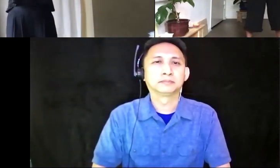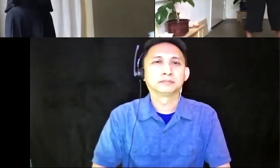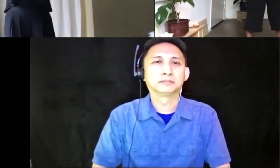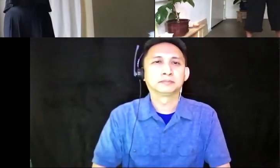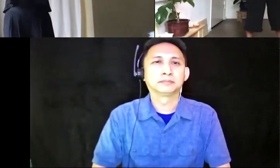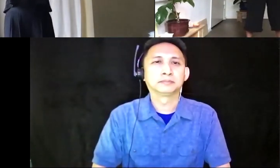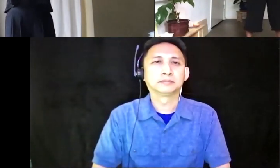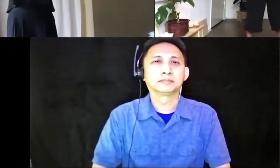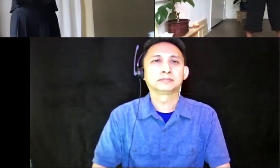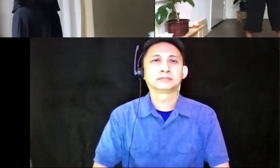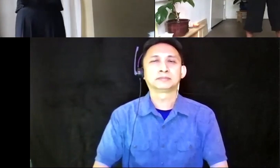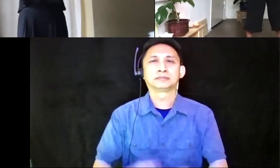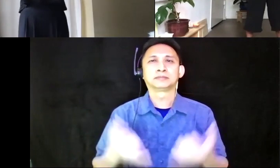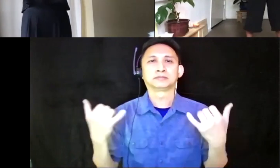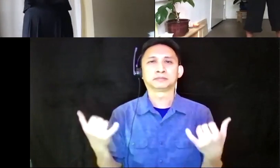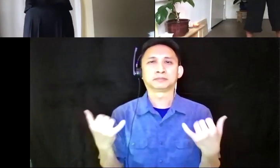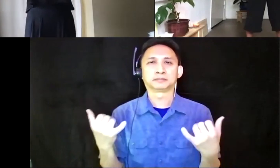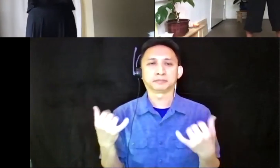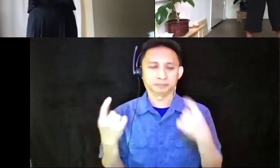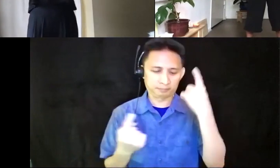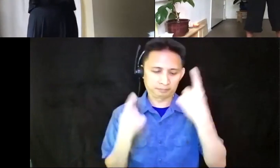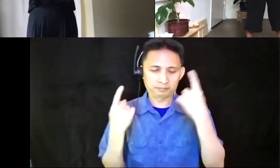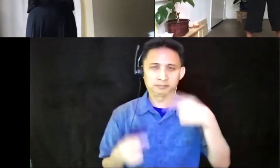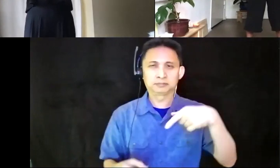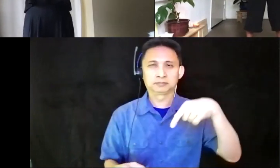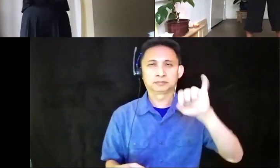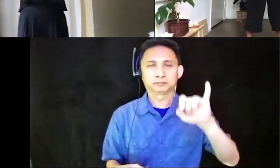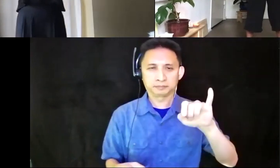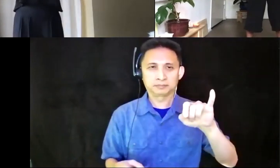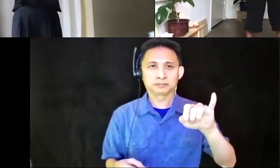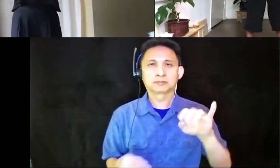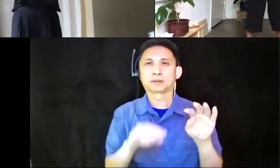Gather the chi back through the fingers